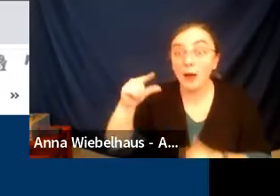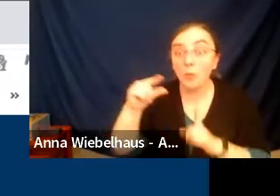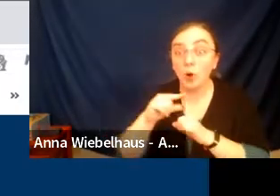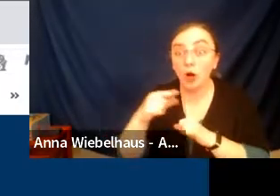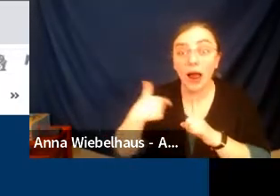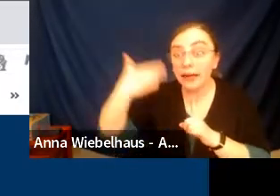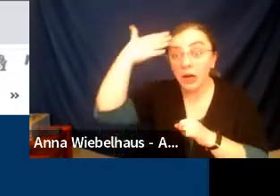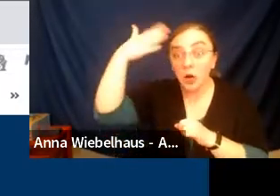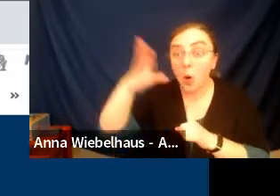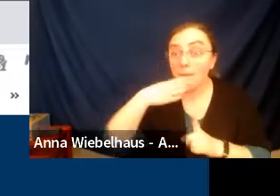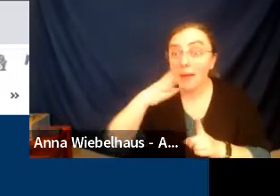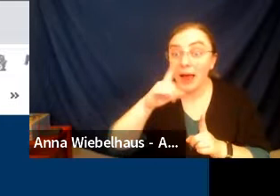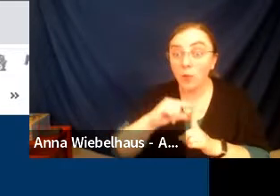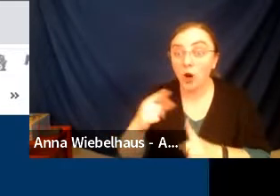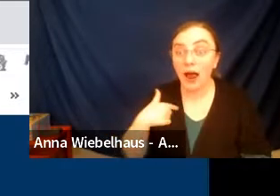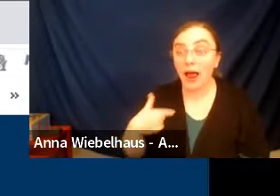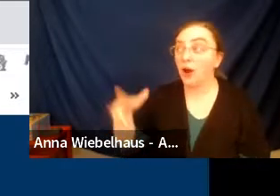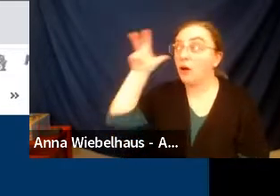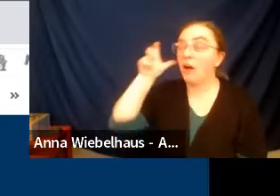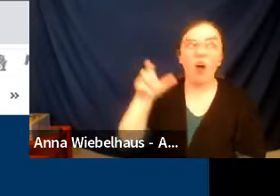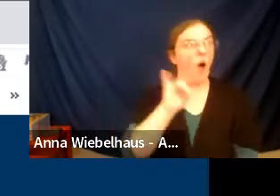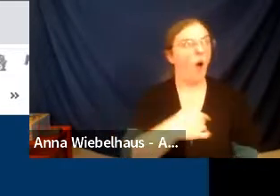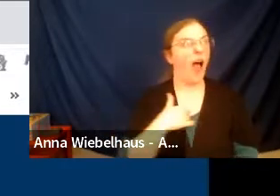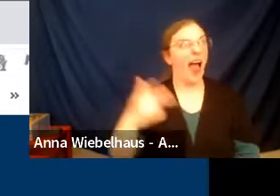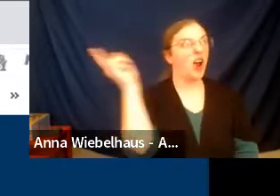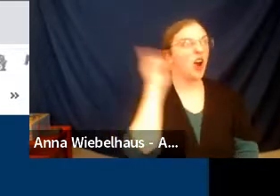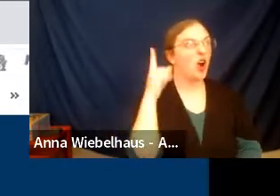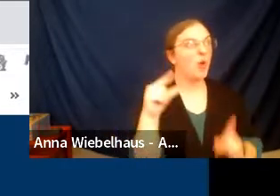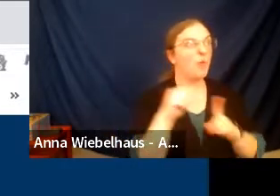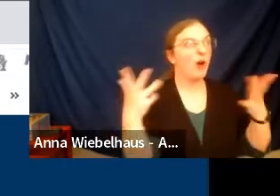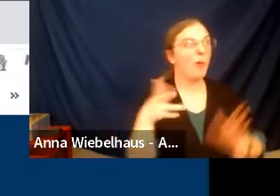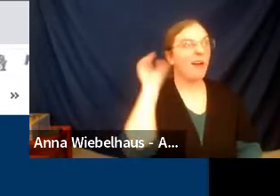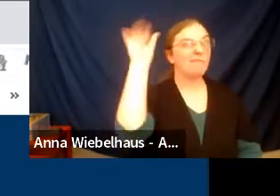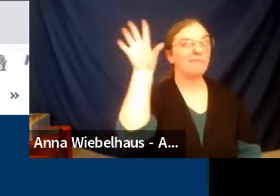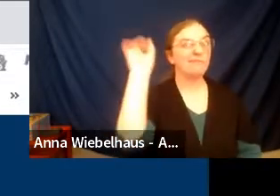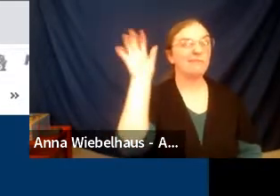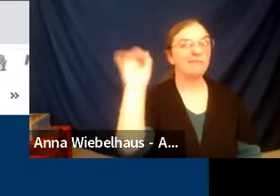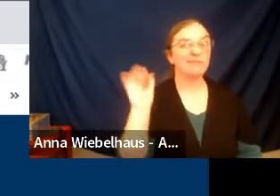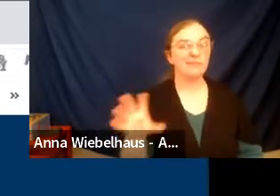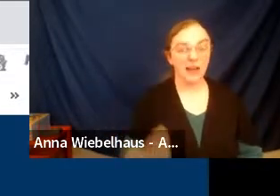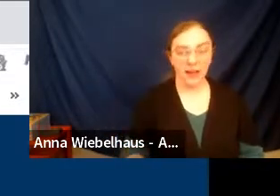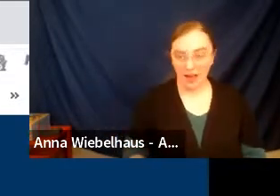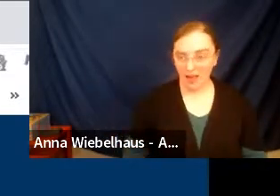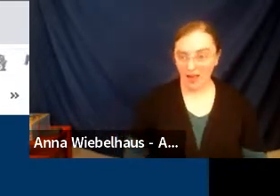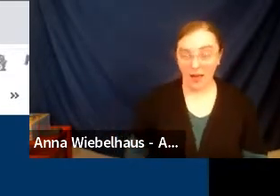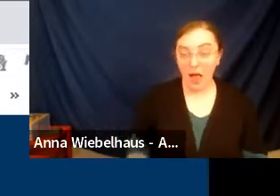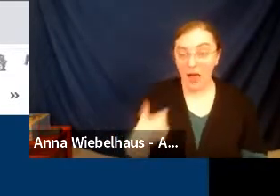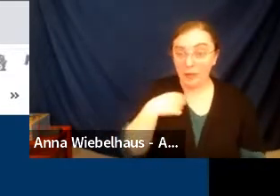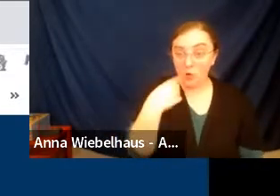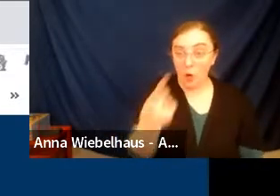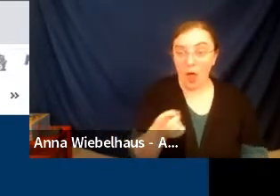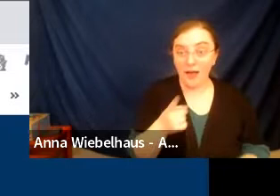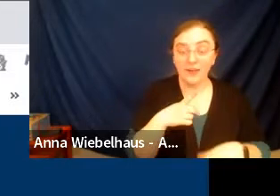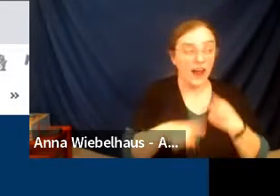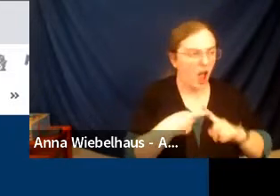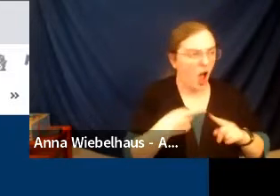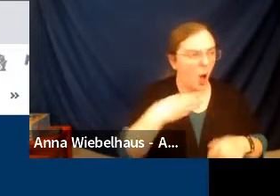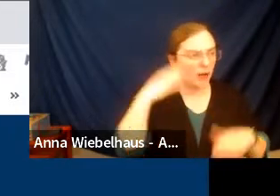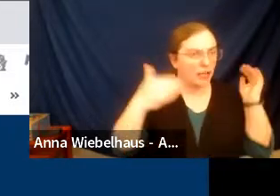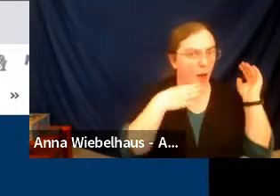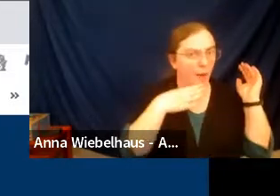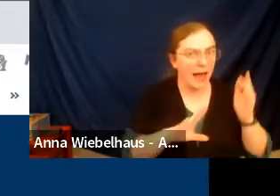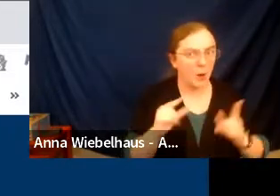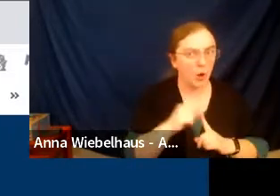And as I remember, I was just listing off all of them that I knew. So it wasn't like I said one, but I just was telling one of my friends all the adult bad words I